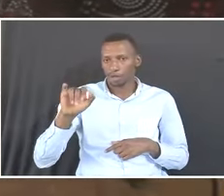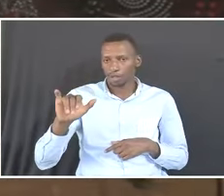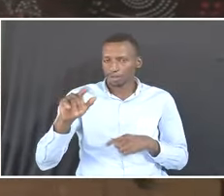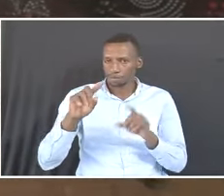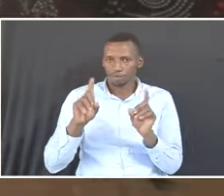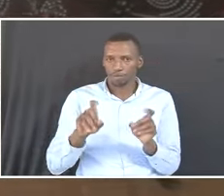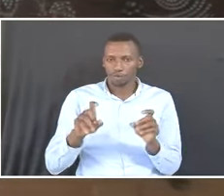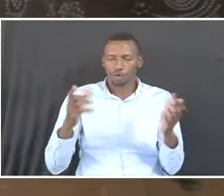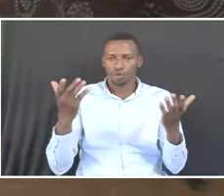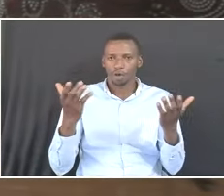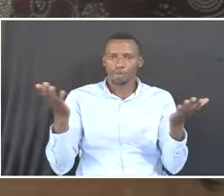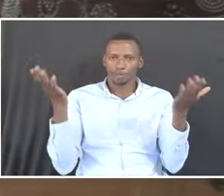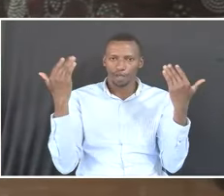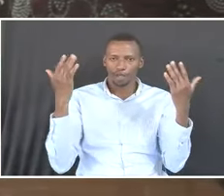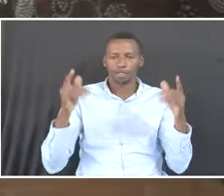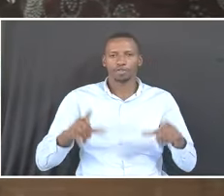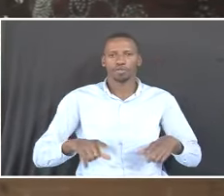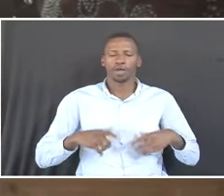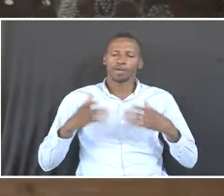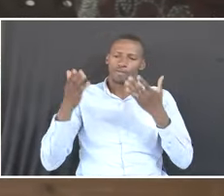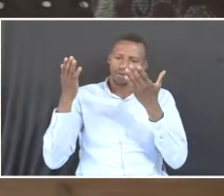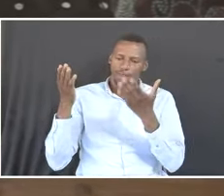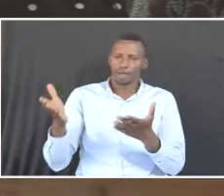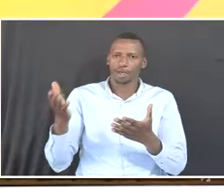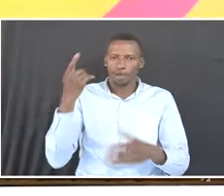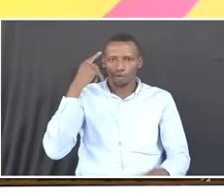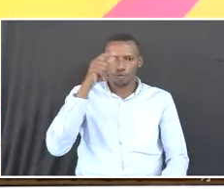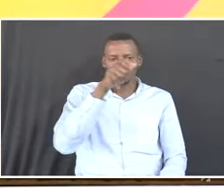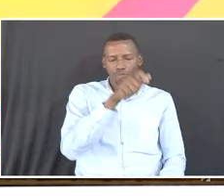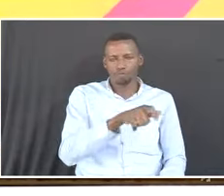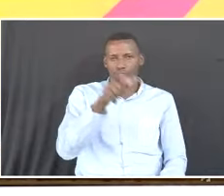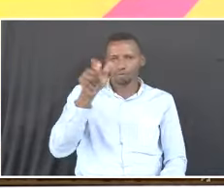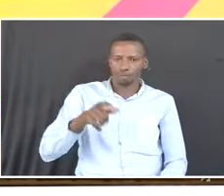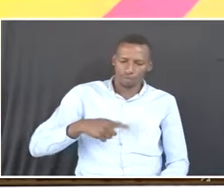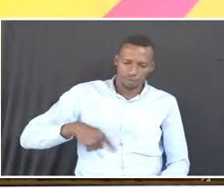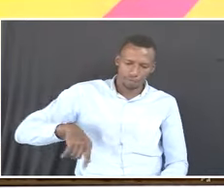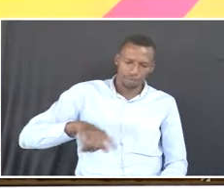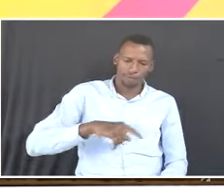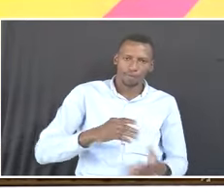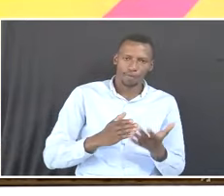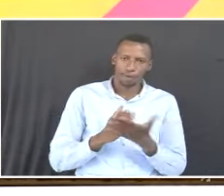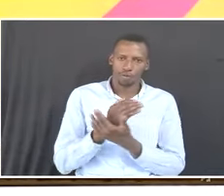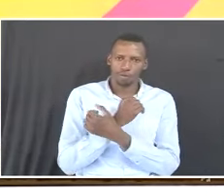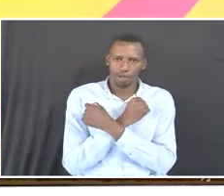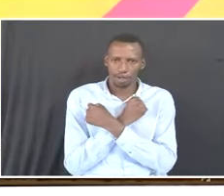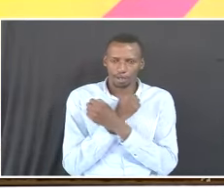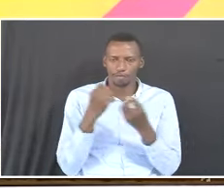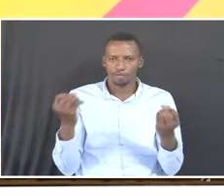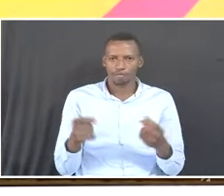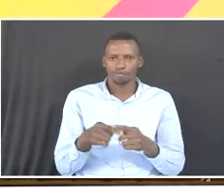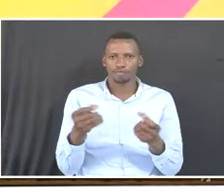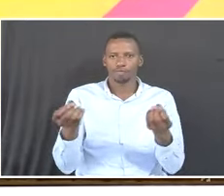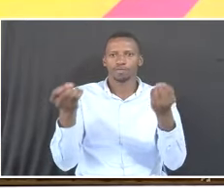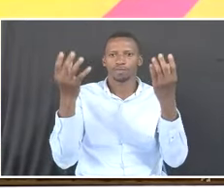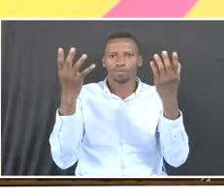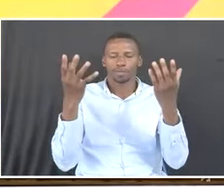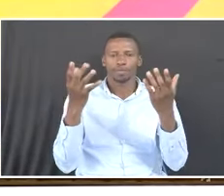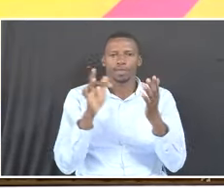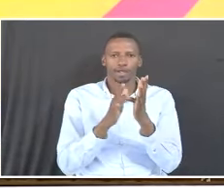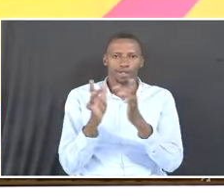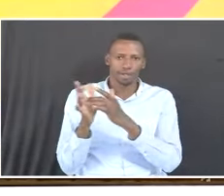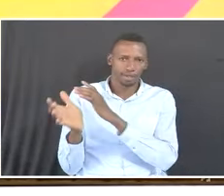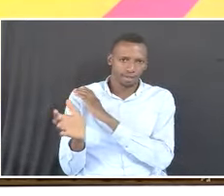life has been secured for each and every one of us through the loving sacrifice of Jesus Christ,